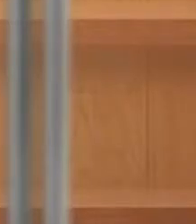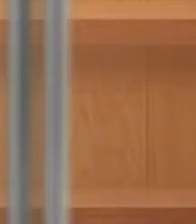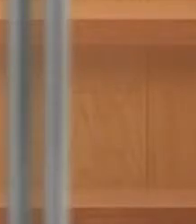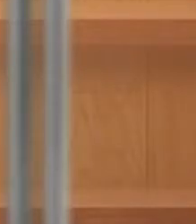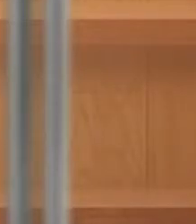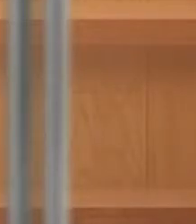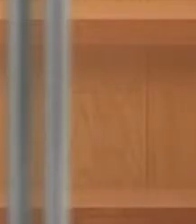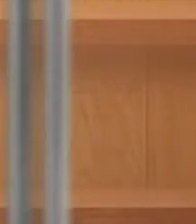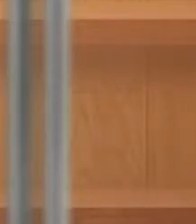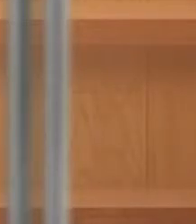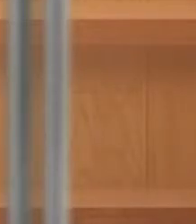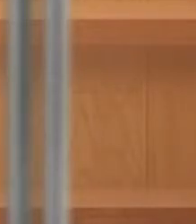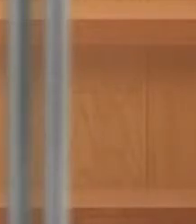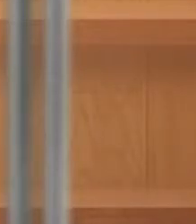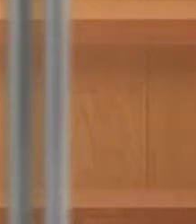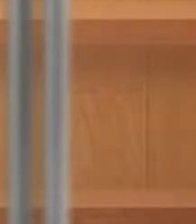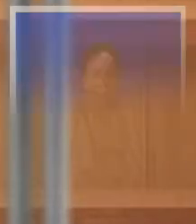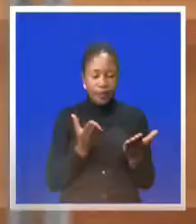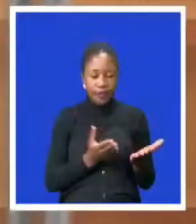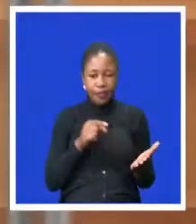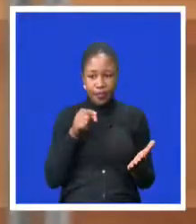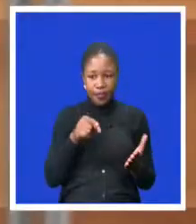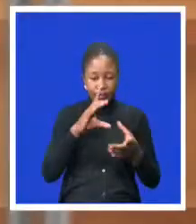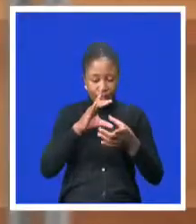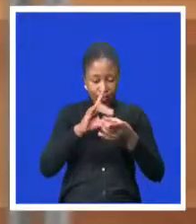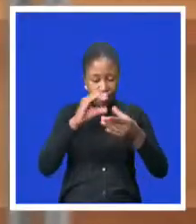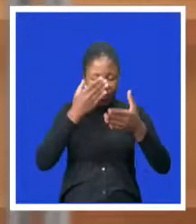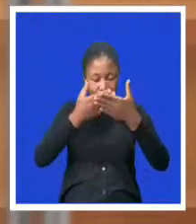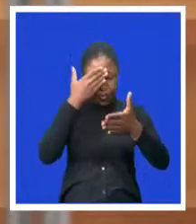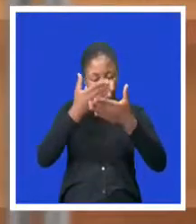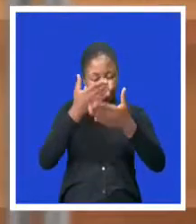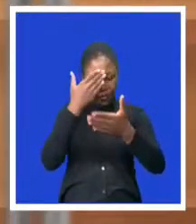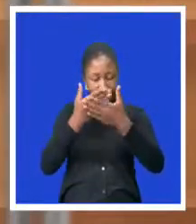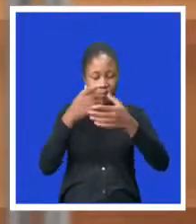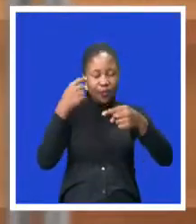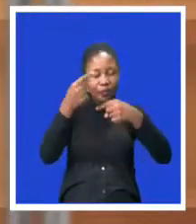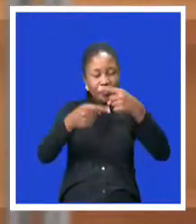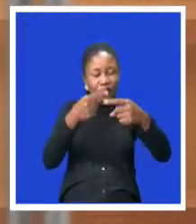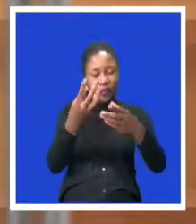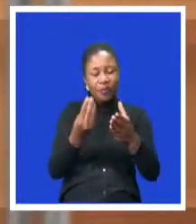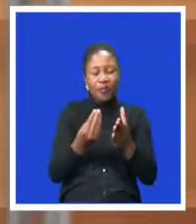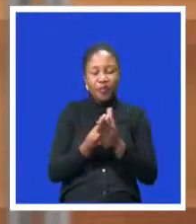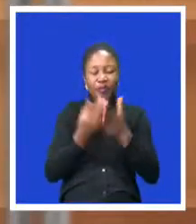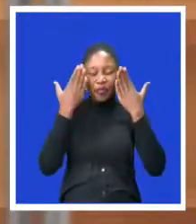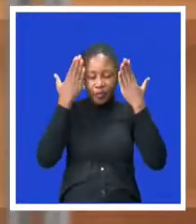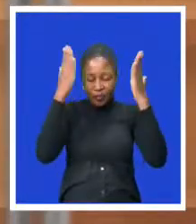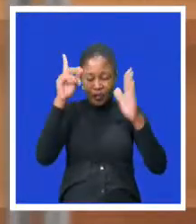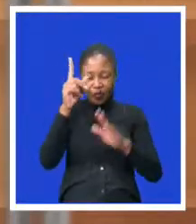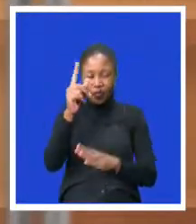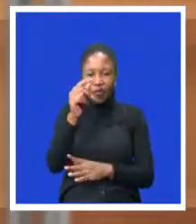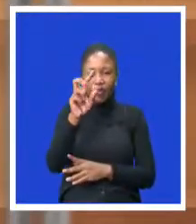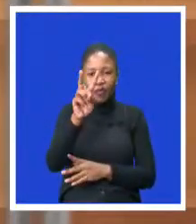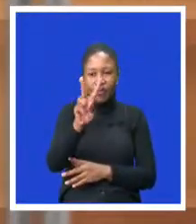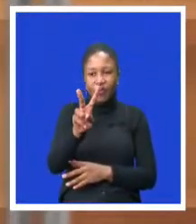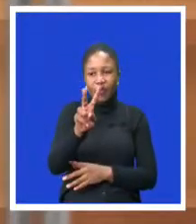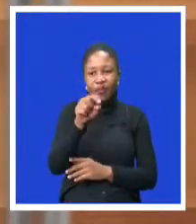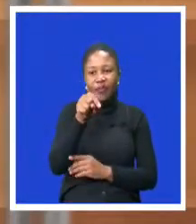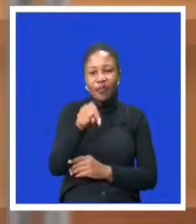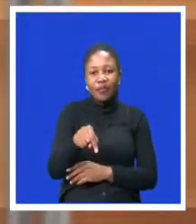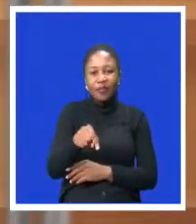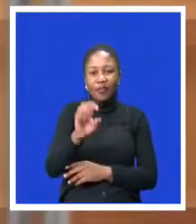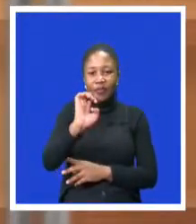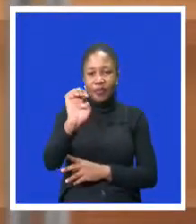Welcome back to Home Study. You are still tuned in to Eswatini TV. This is English language for the Form 1s and the Form 2s